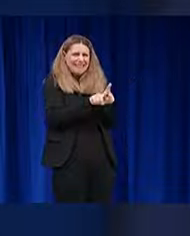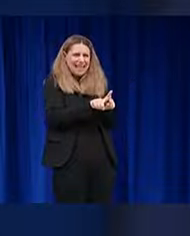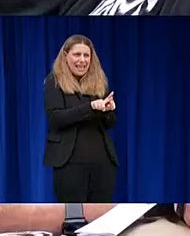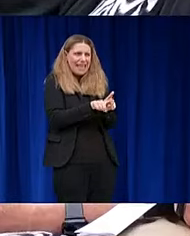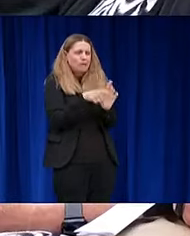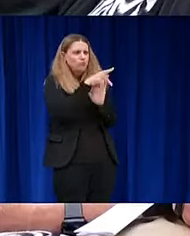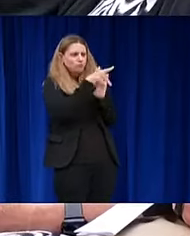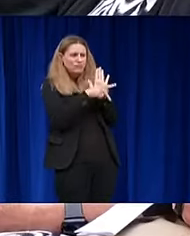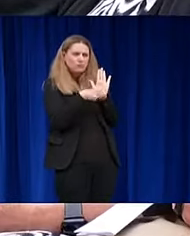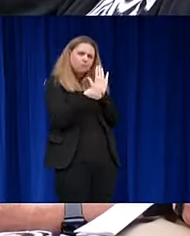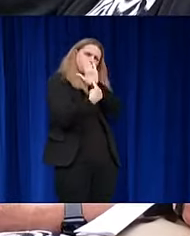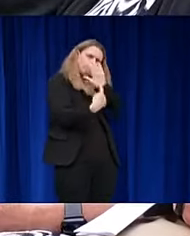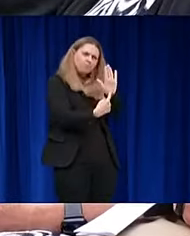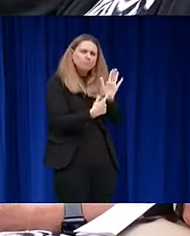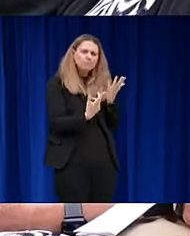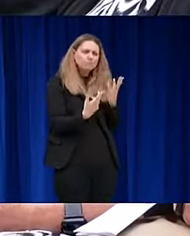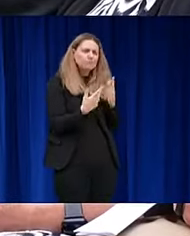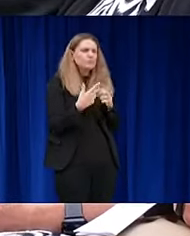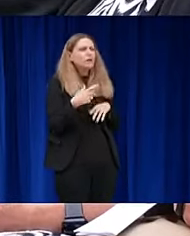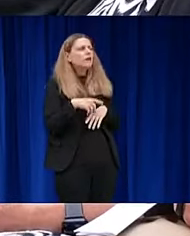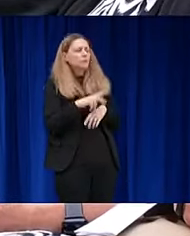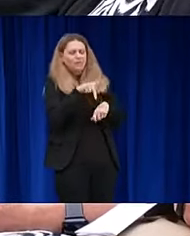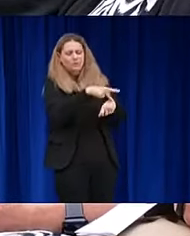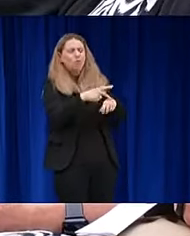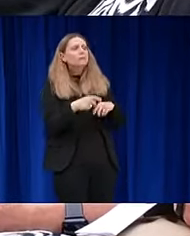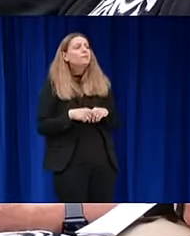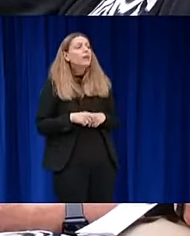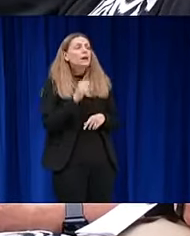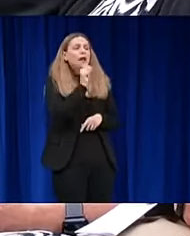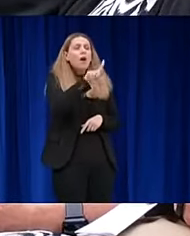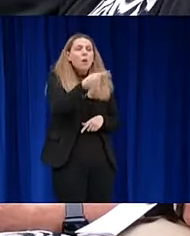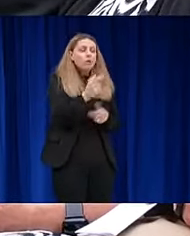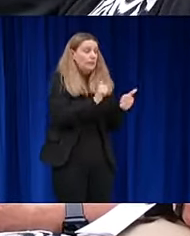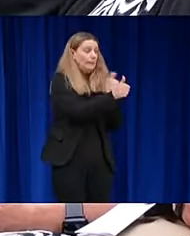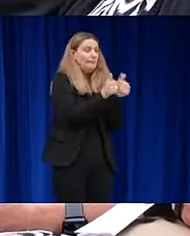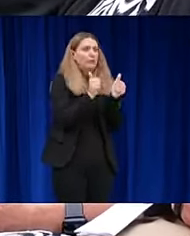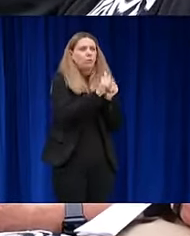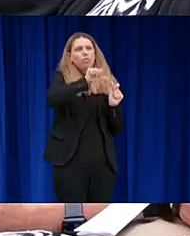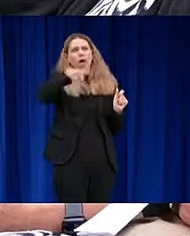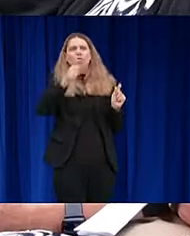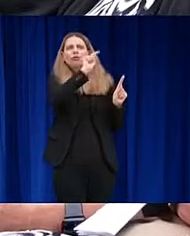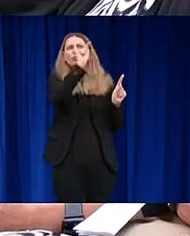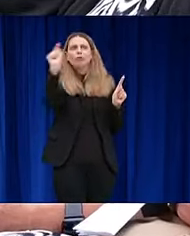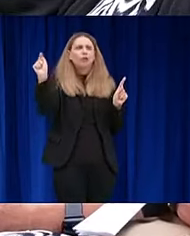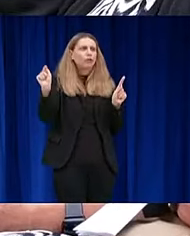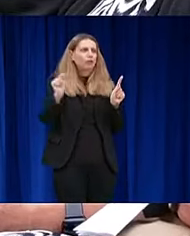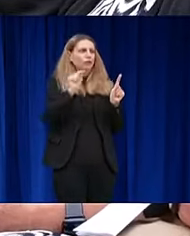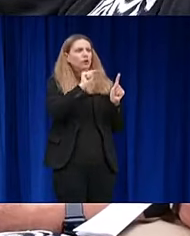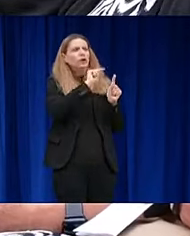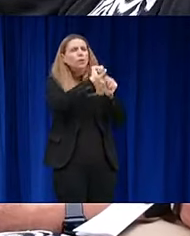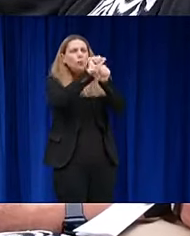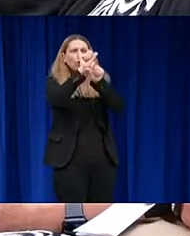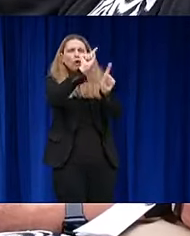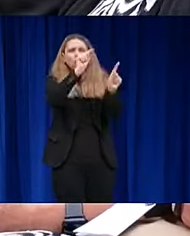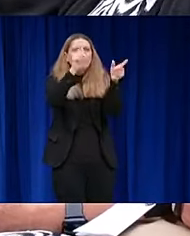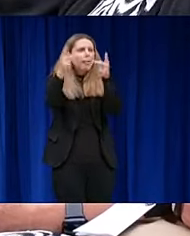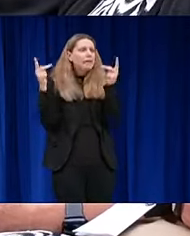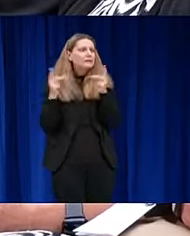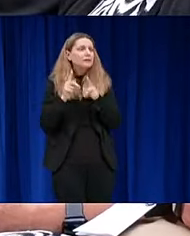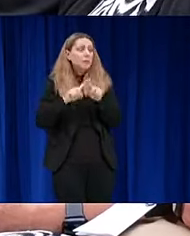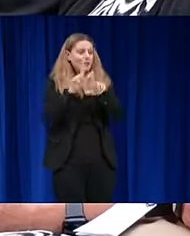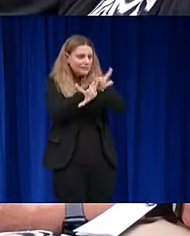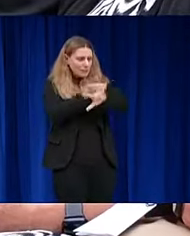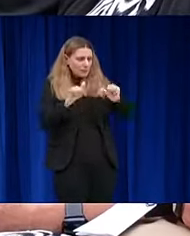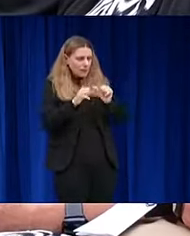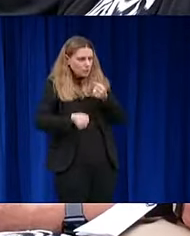to compete effectively as an employer of choice, but also because supporting the human need to be heard, valued,